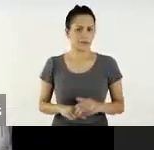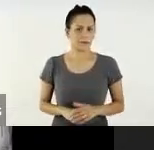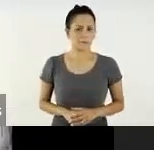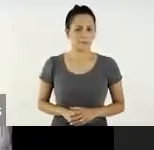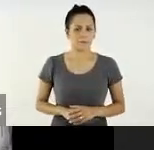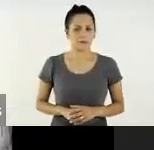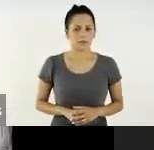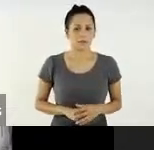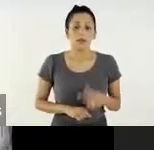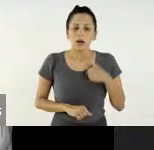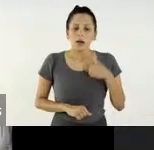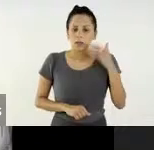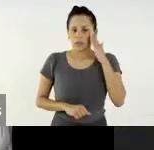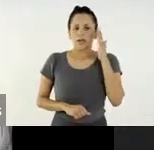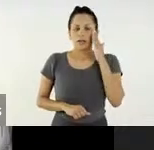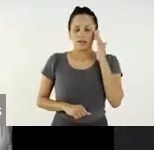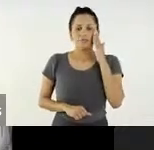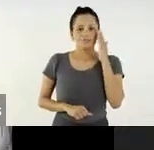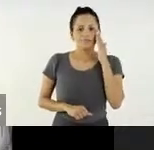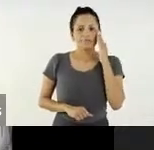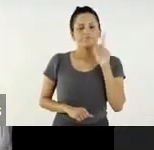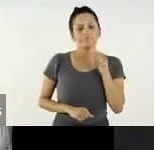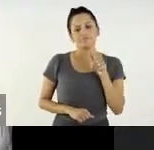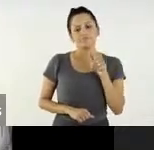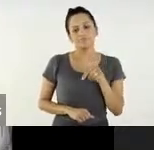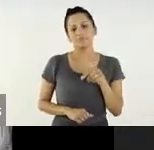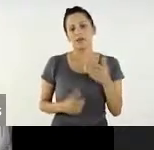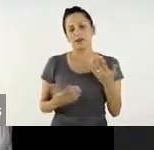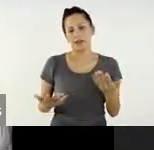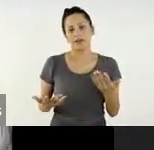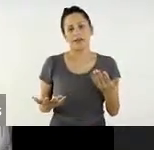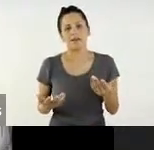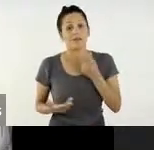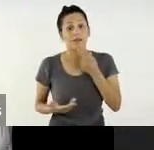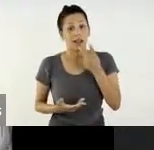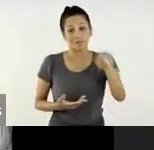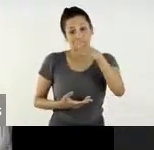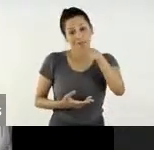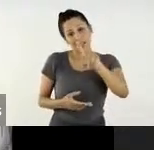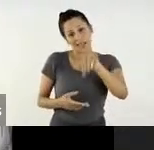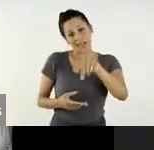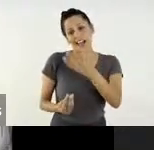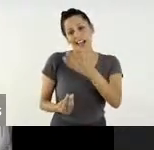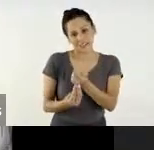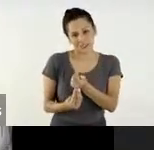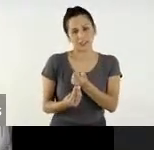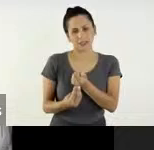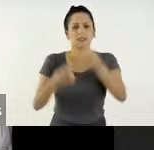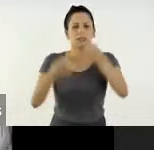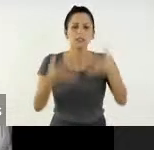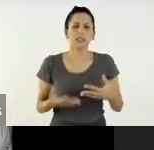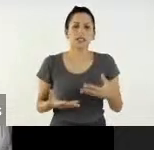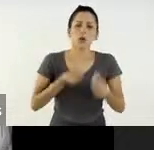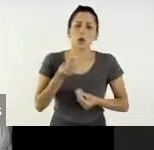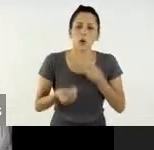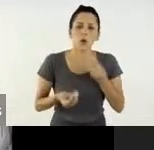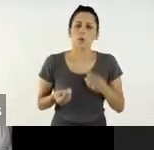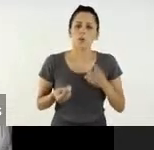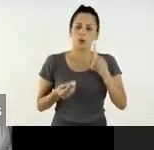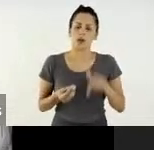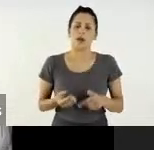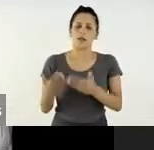talk, the role of photography within this particular history as certain and